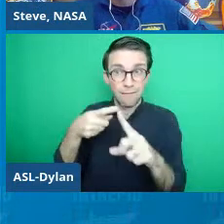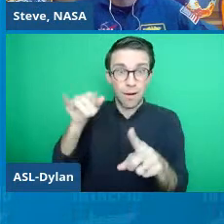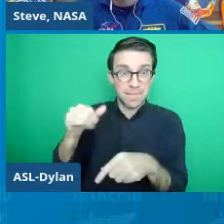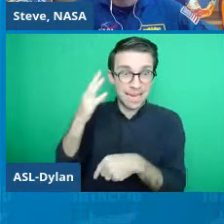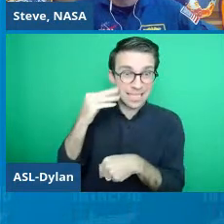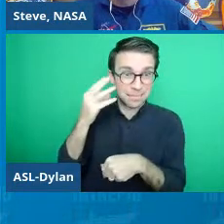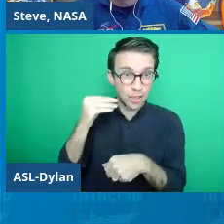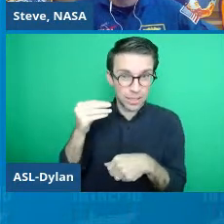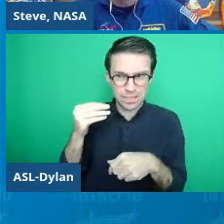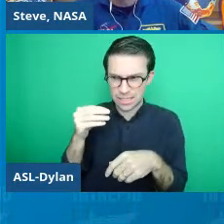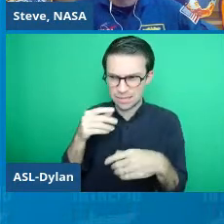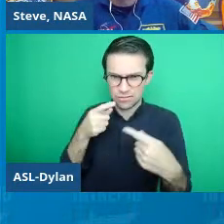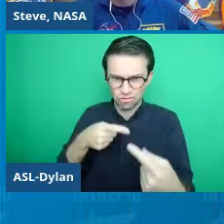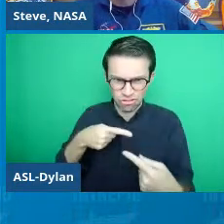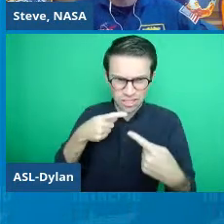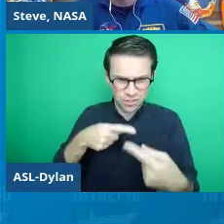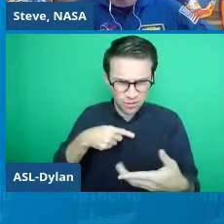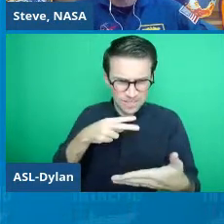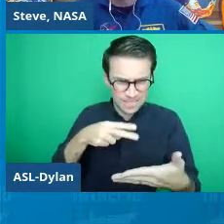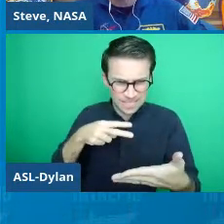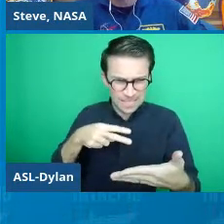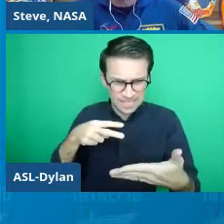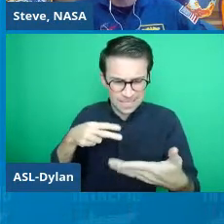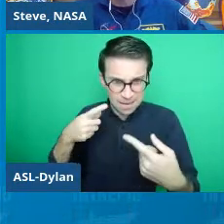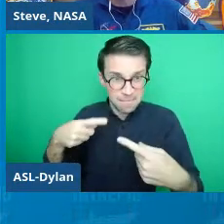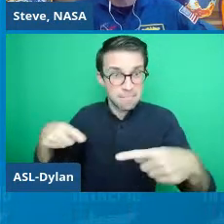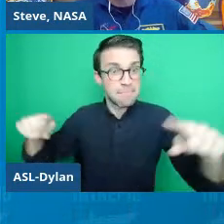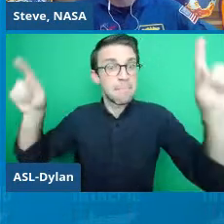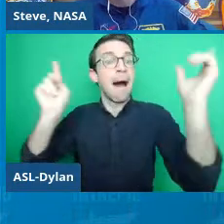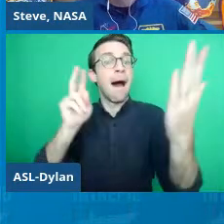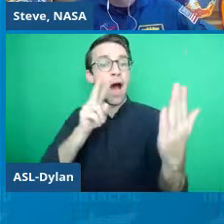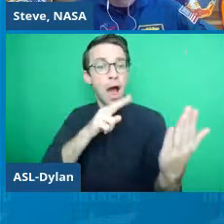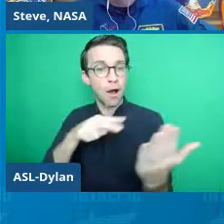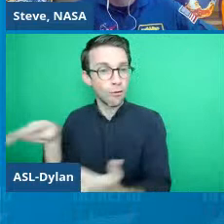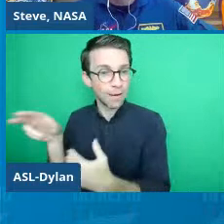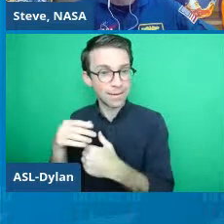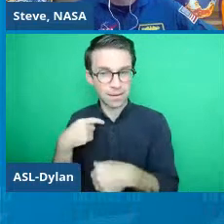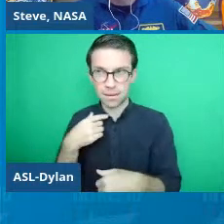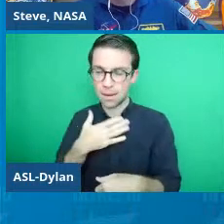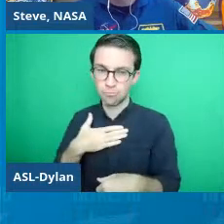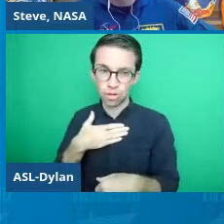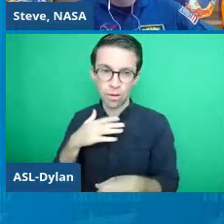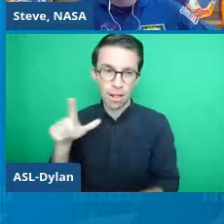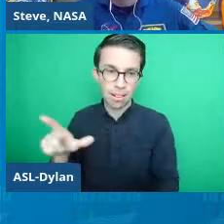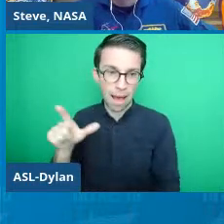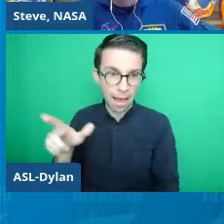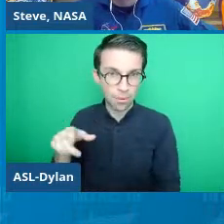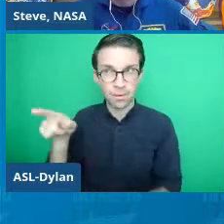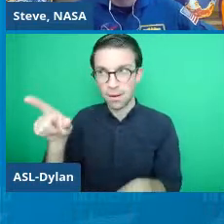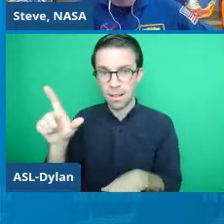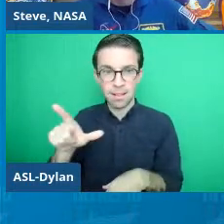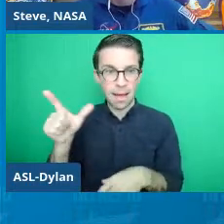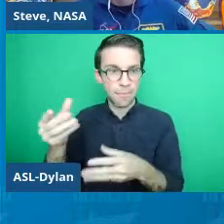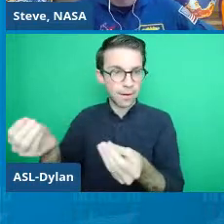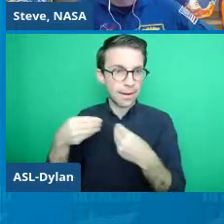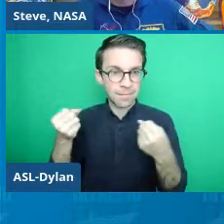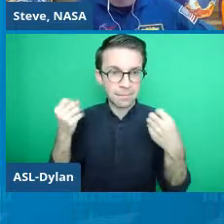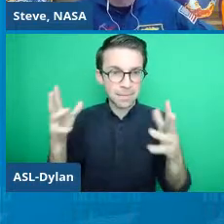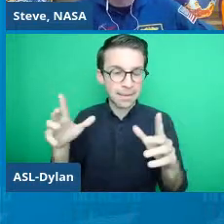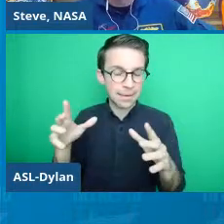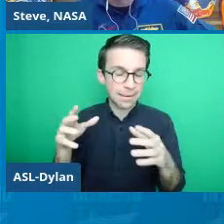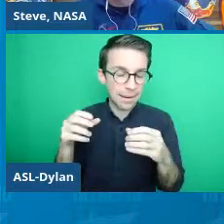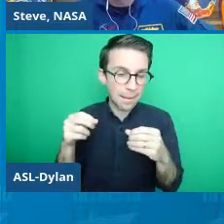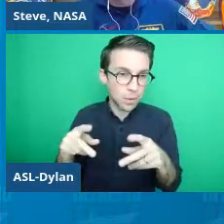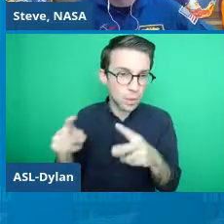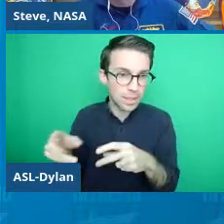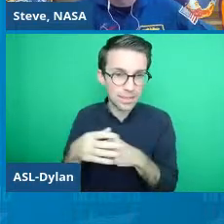read and greatly appreciated the library and all the opportunities the libraries gave me. We didn't have that many books in the house,